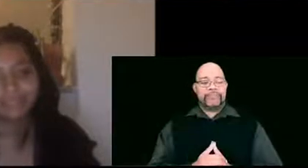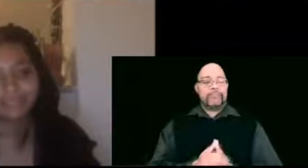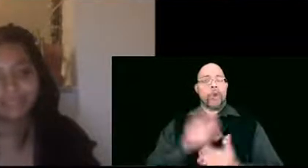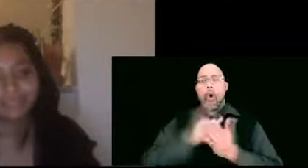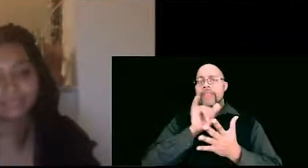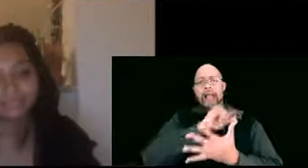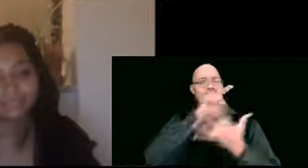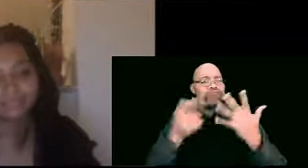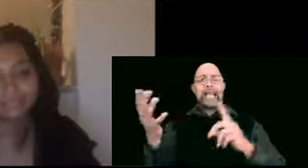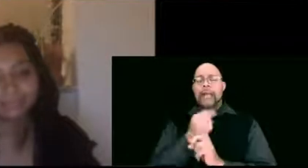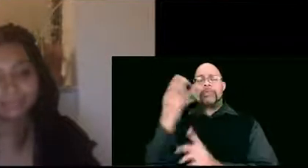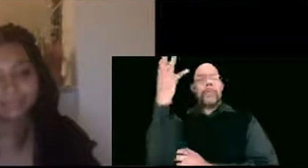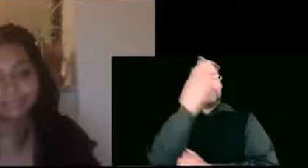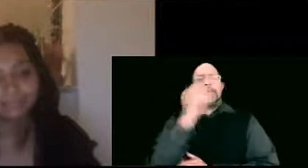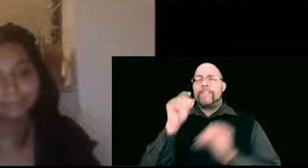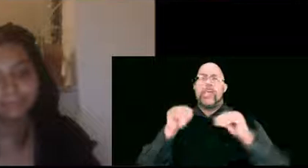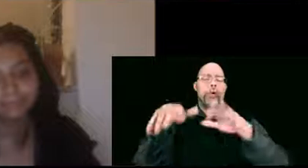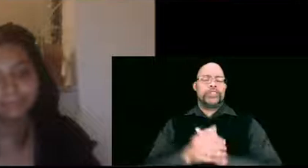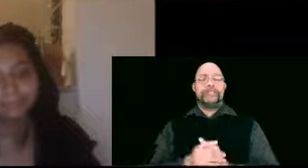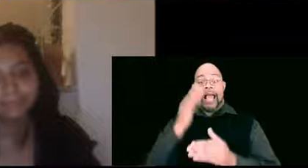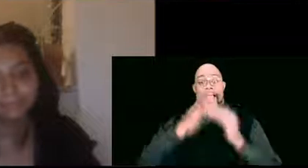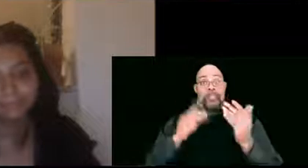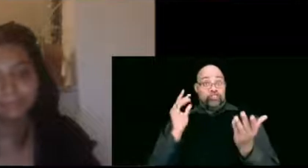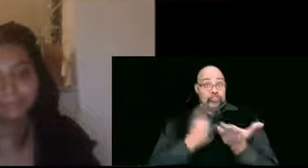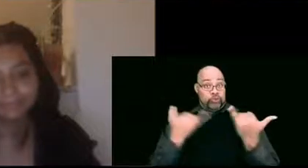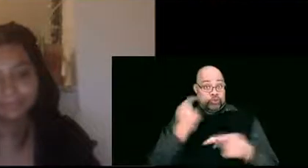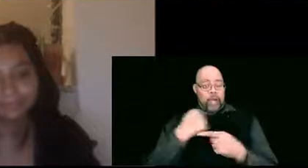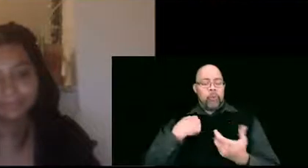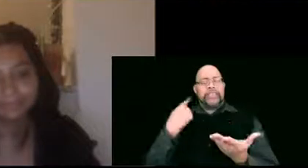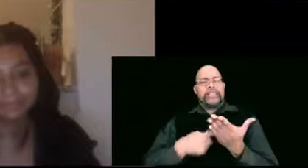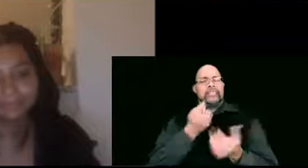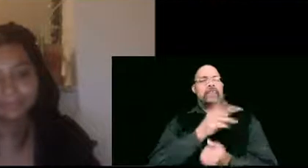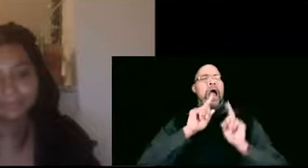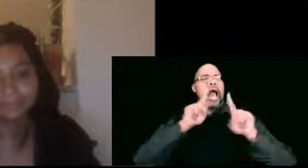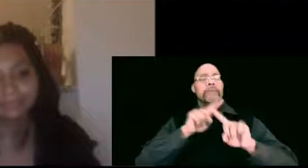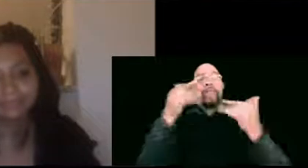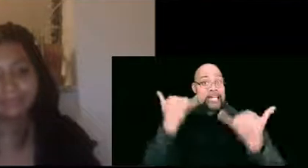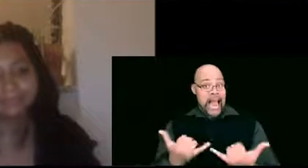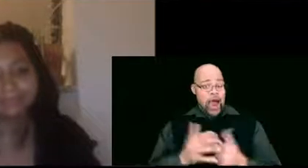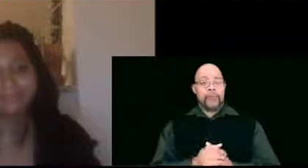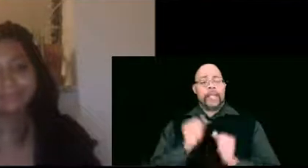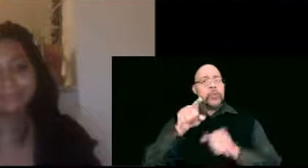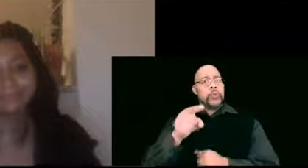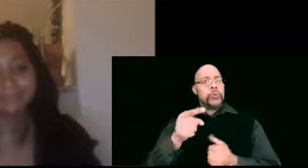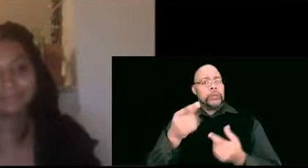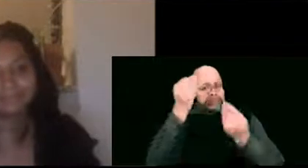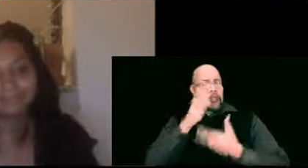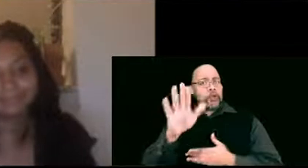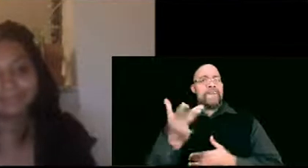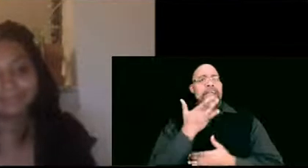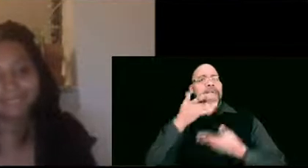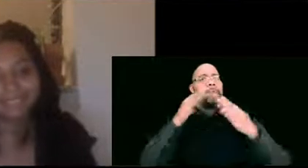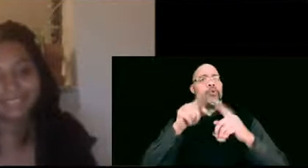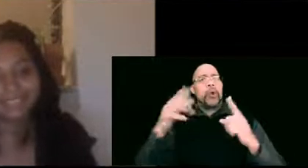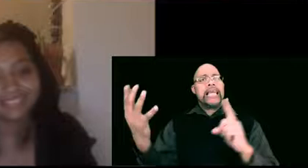writing, all of which captures the beauty of the ocean. At the end of the chat, we'll go over a couple of answers, but for now, can you tell